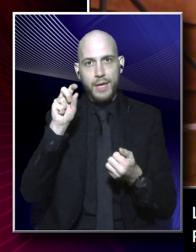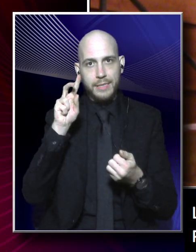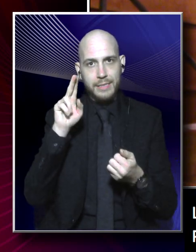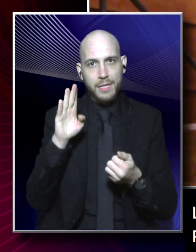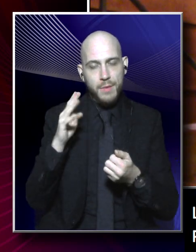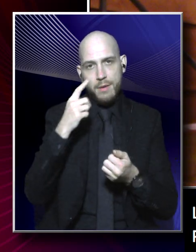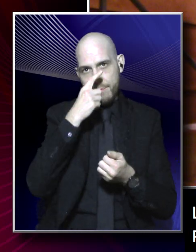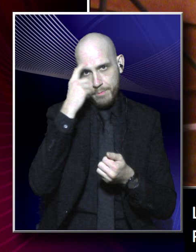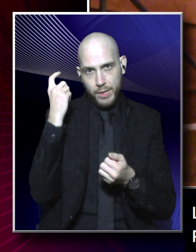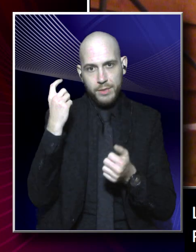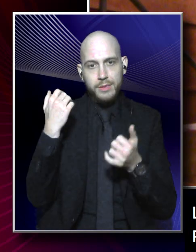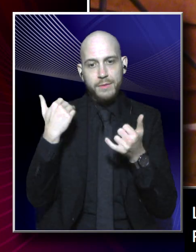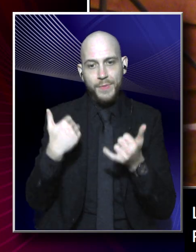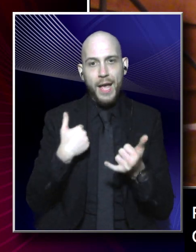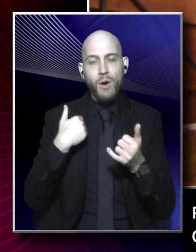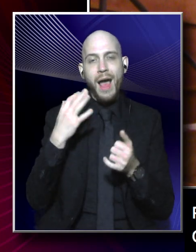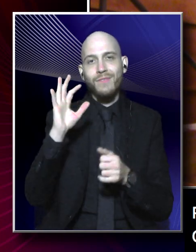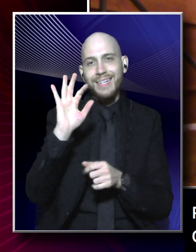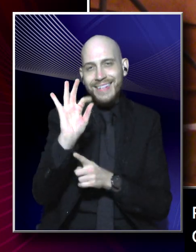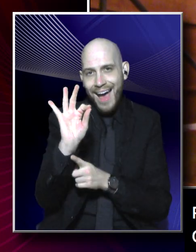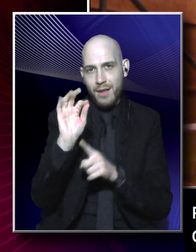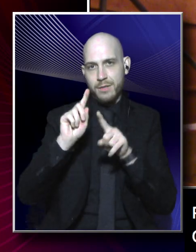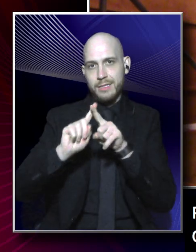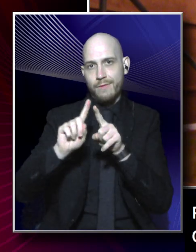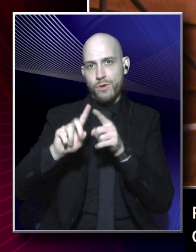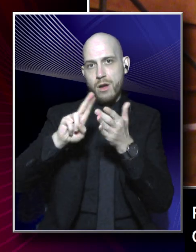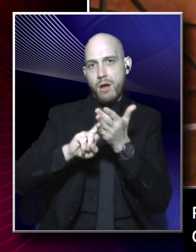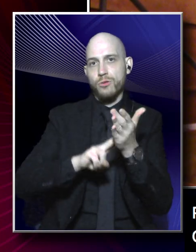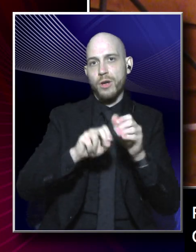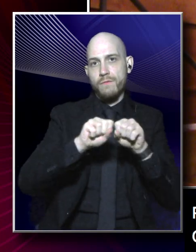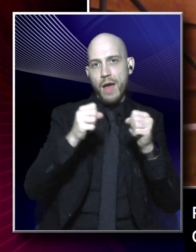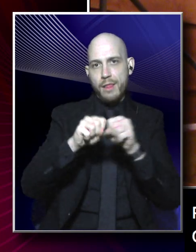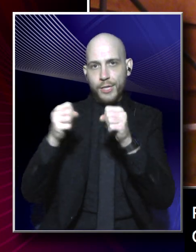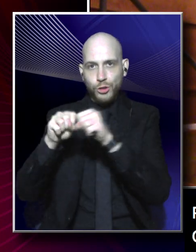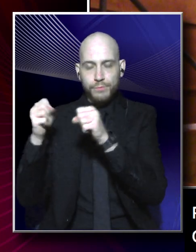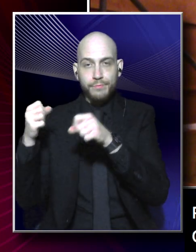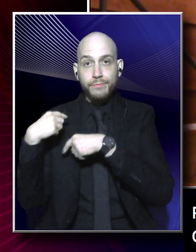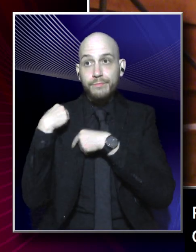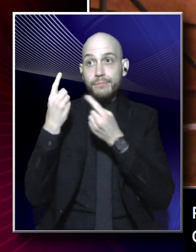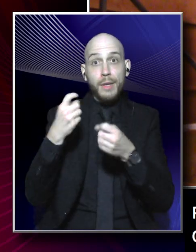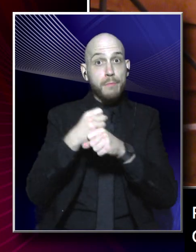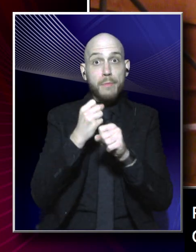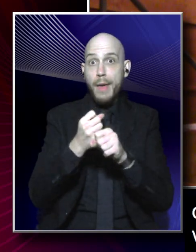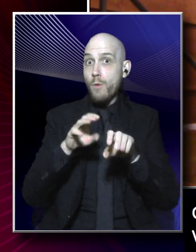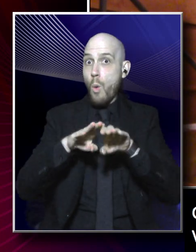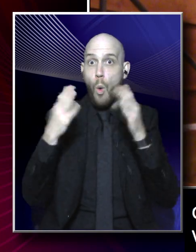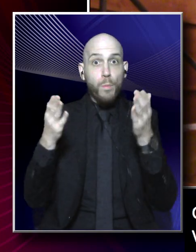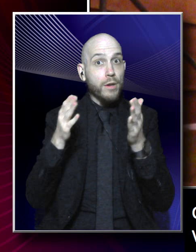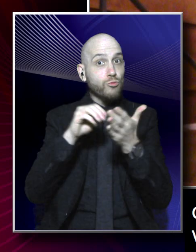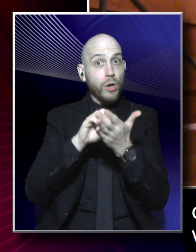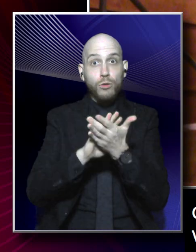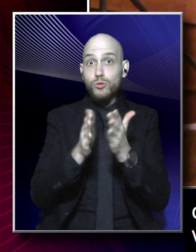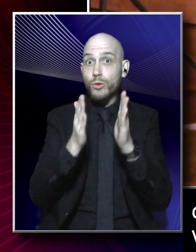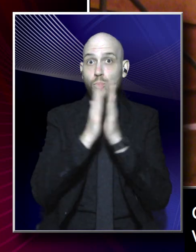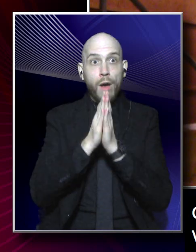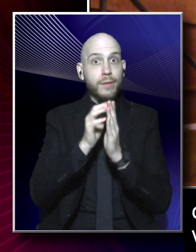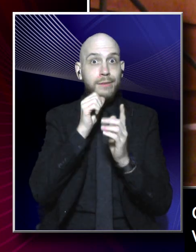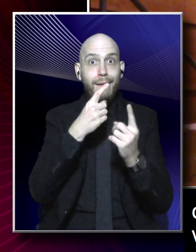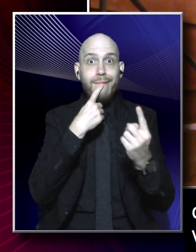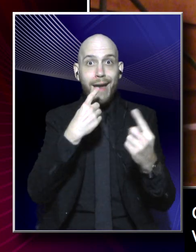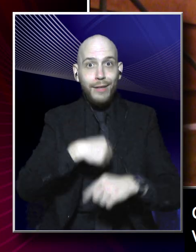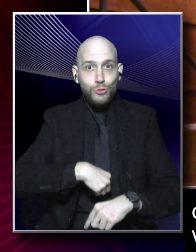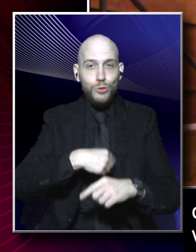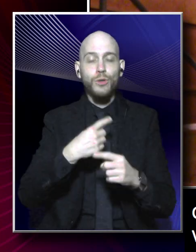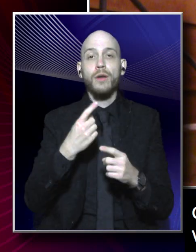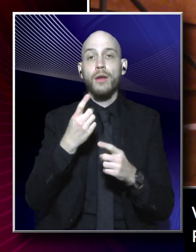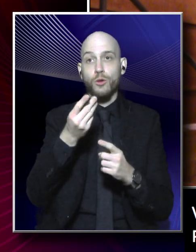ways with which their contract is being violated. Open records requests go unanswered at this hour. The report you all received in September regarding our family was half